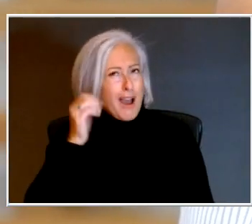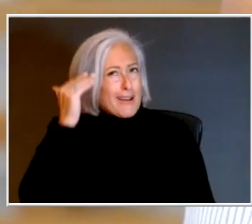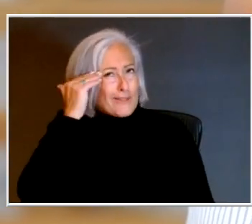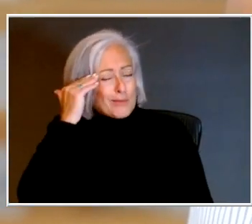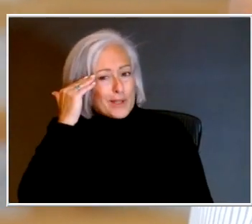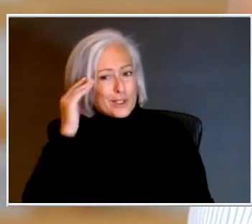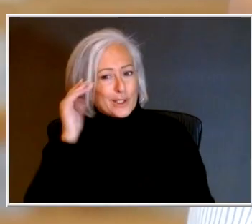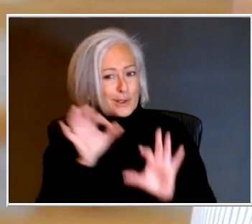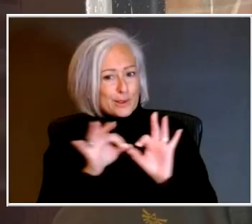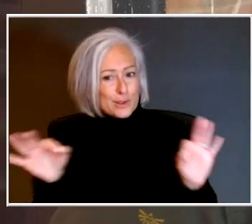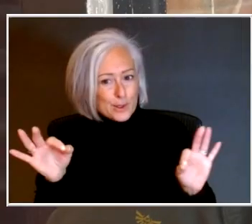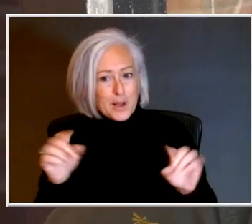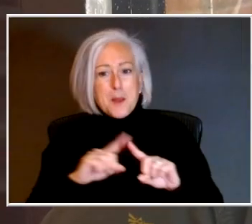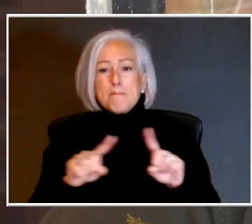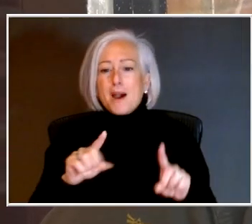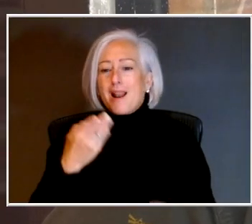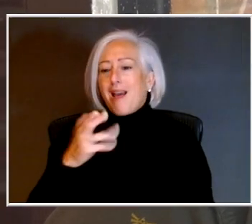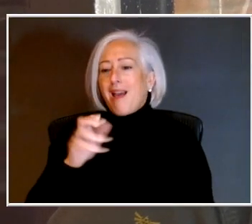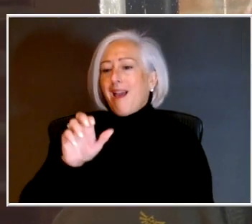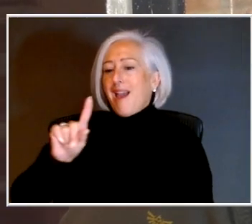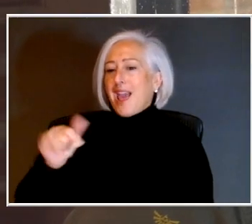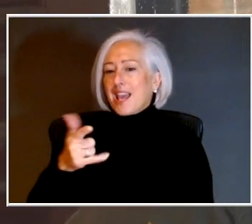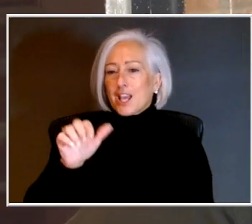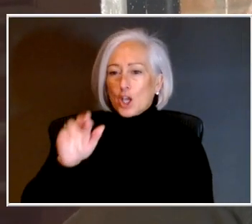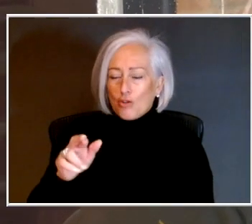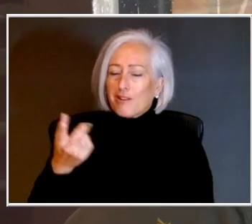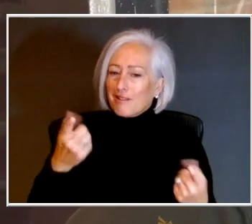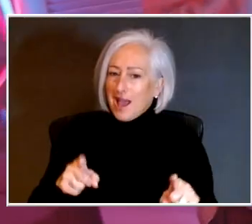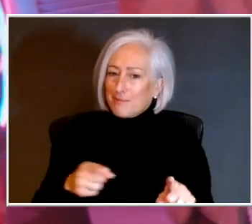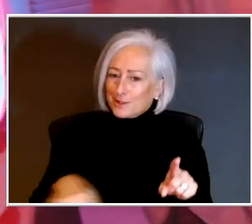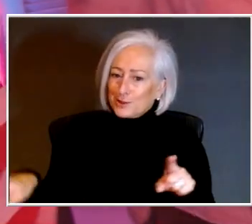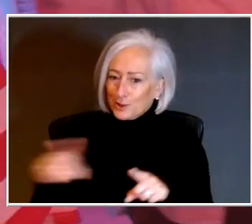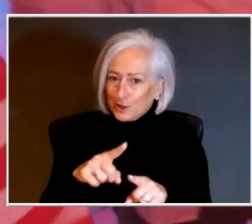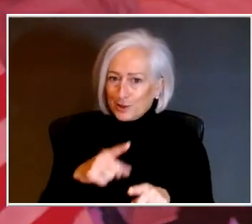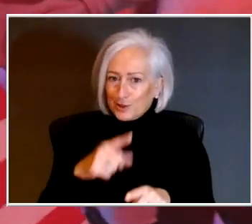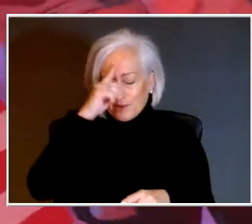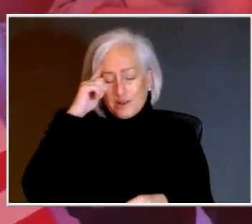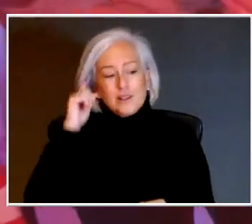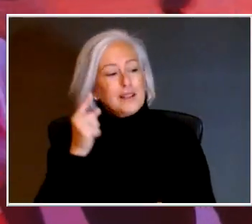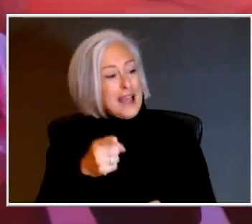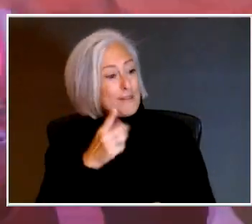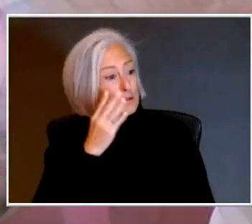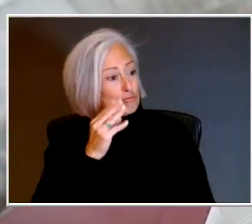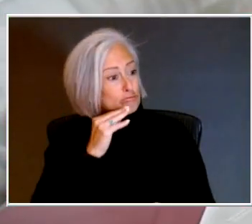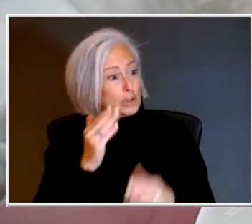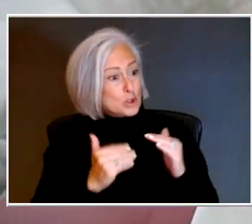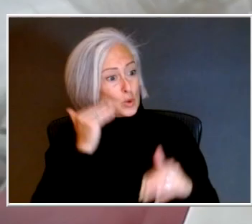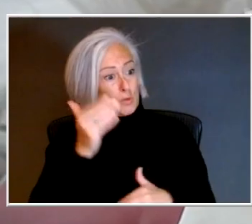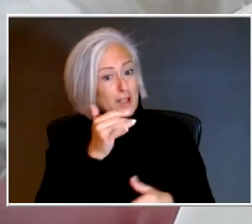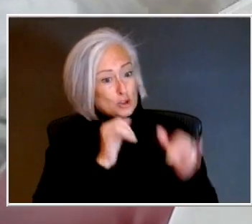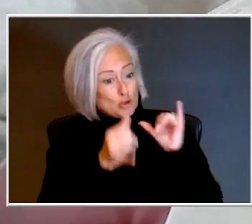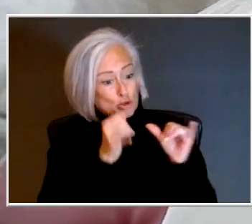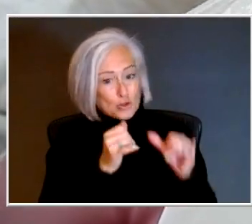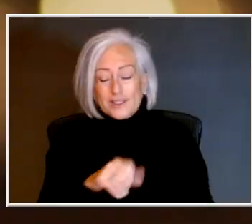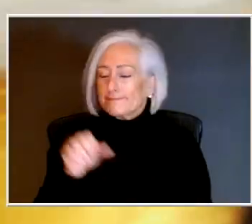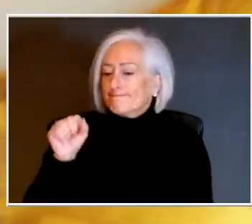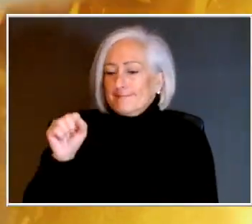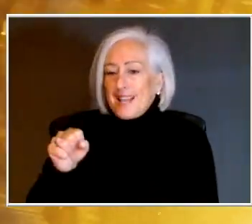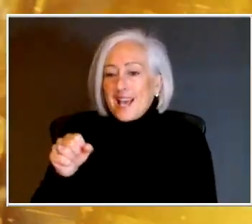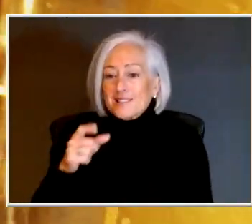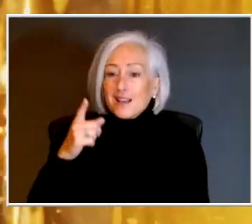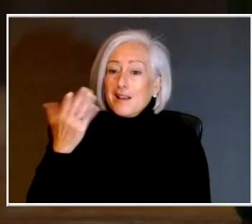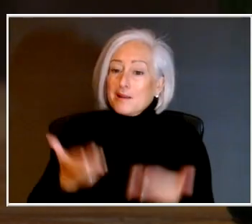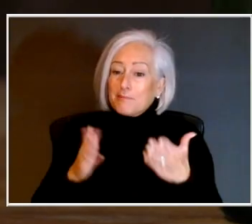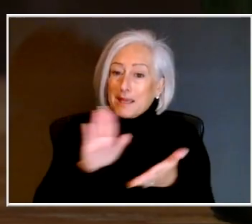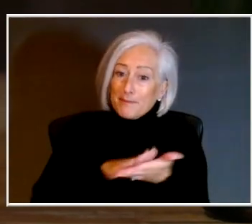hangover has happened to the best of us. Have you ever had too much to drink? Yes. Whether it's that one time in college or your best friend's wedding last month,